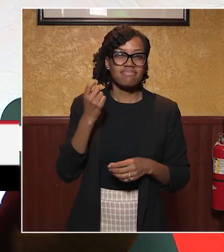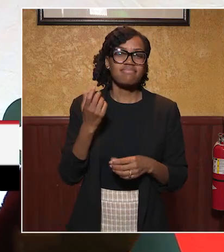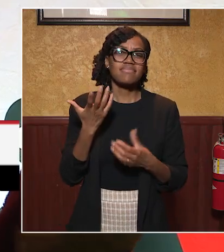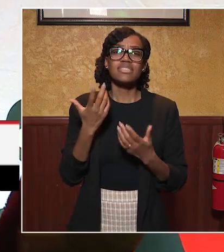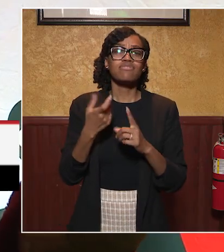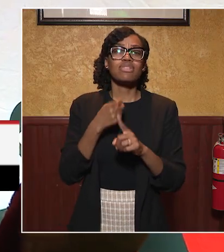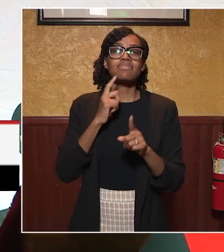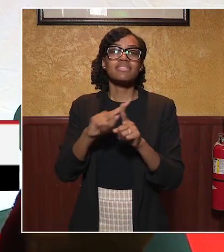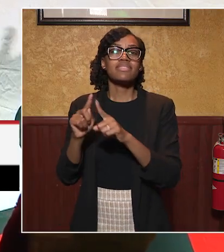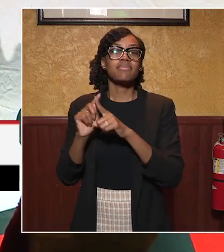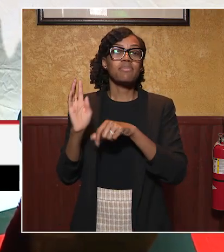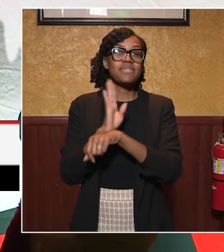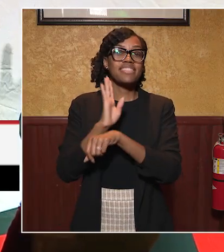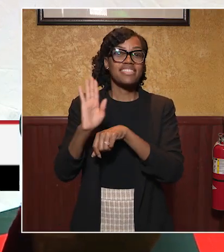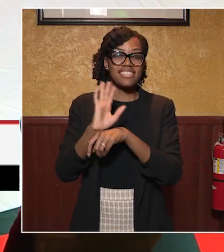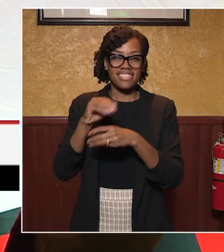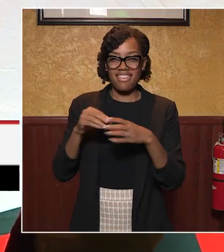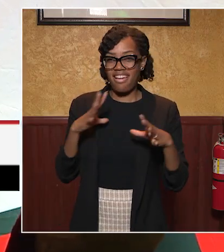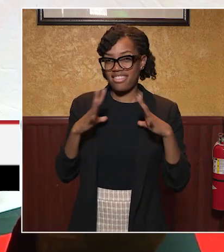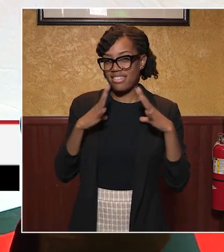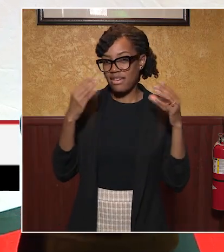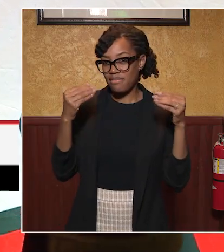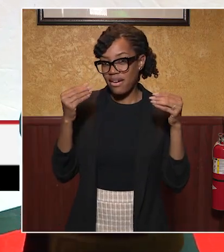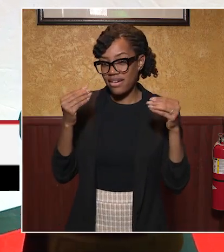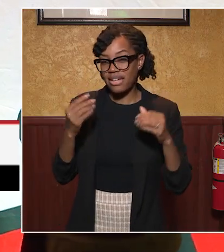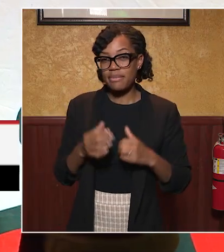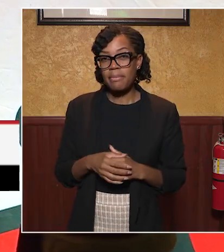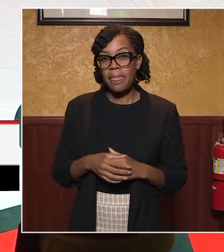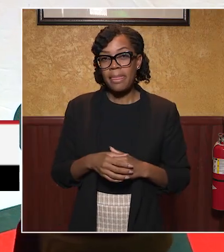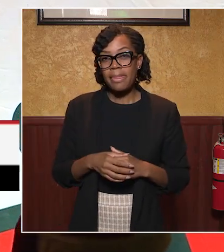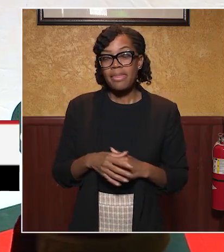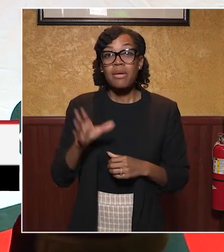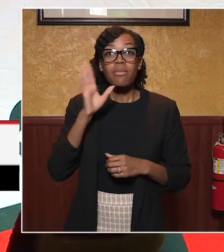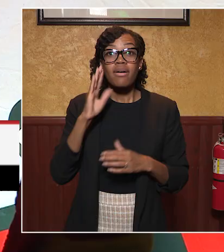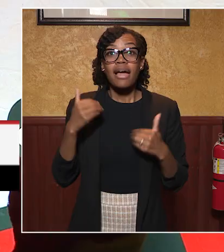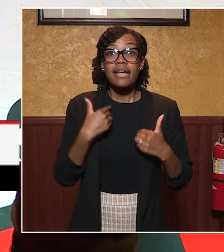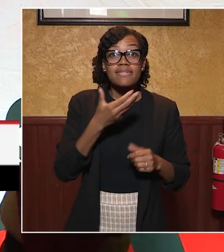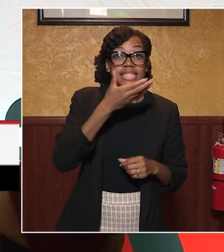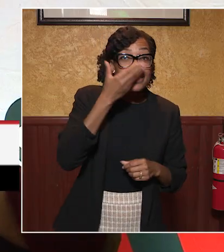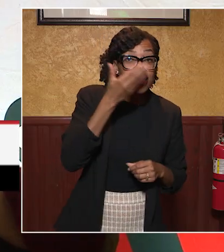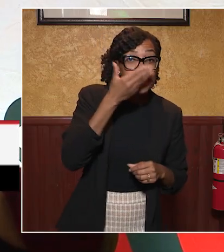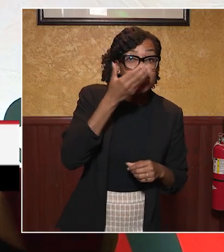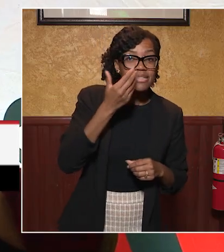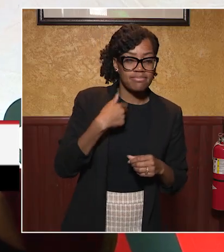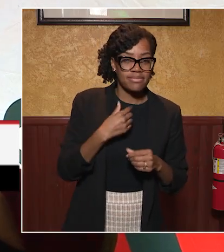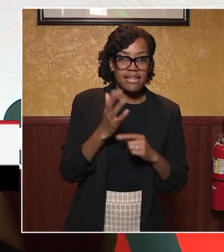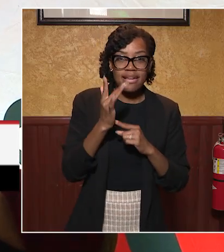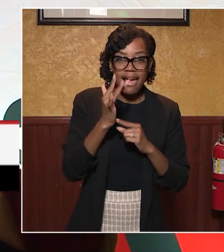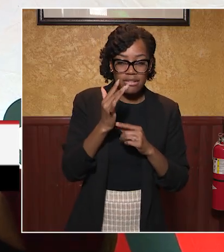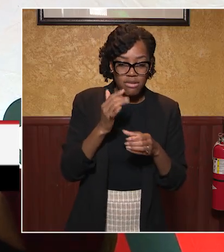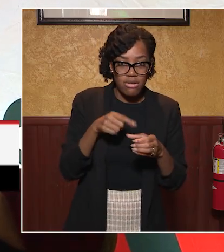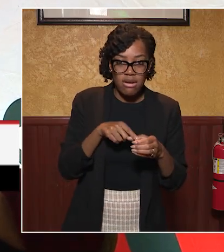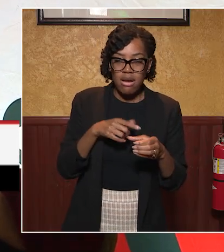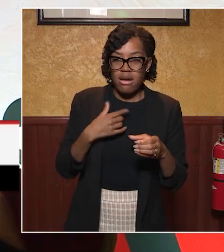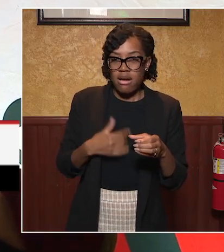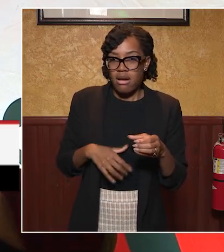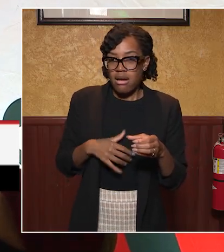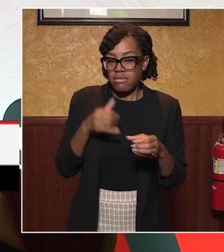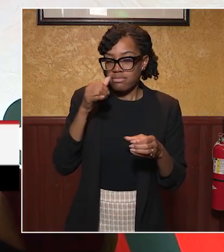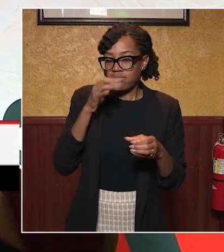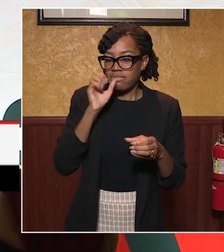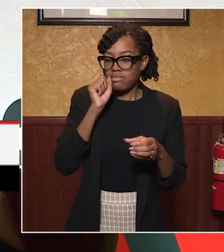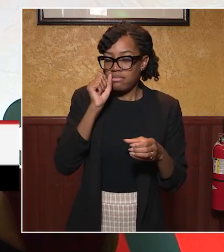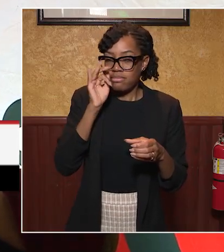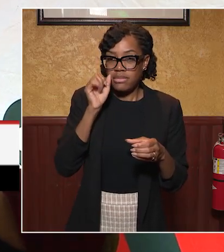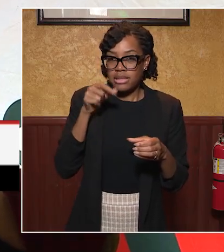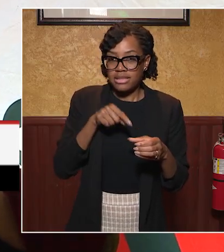DC Holiday Market, including, and I will shout out, Savvy Scents by Cherie. There's a mini scented candle that is to die for. Savvy Scents is going to